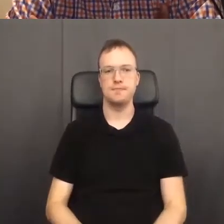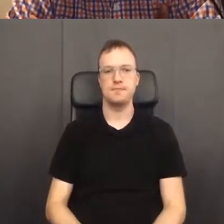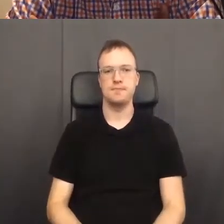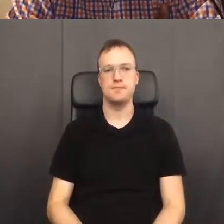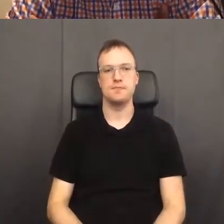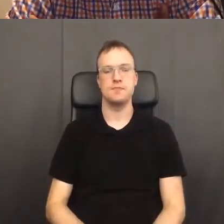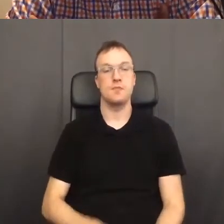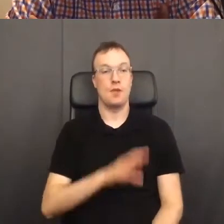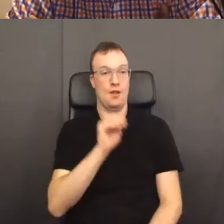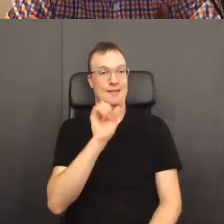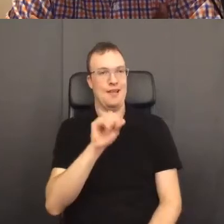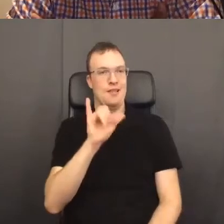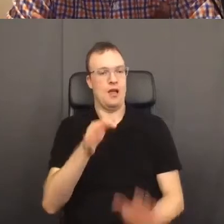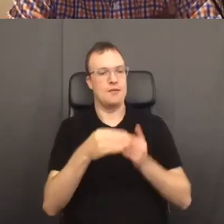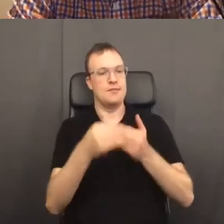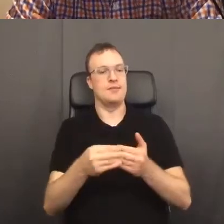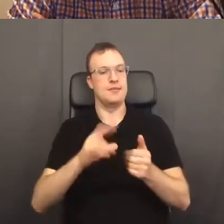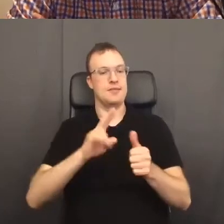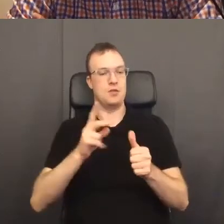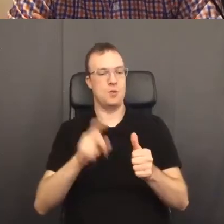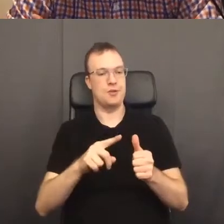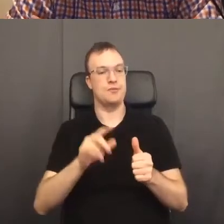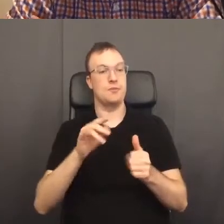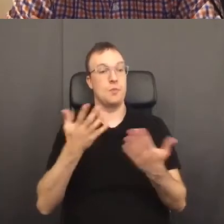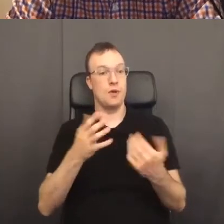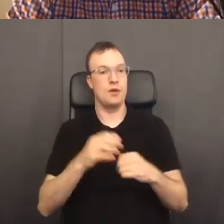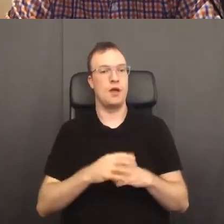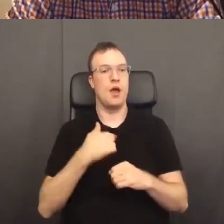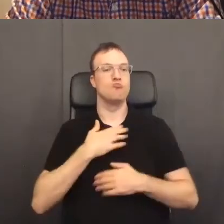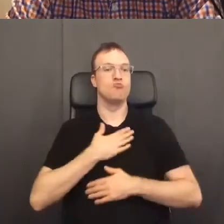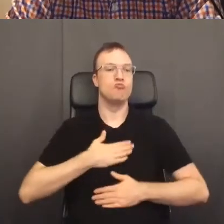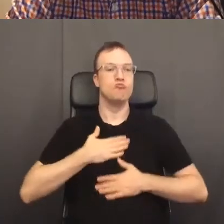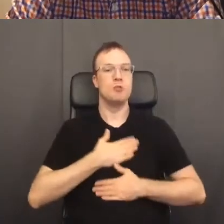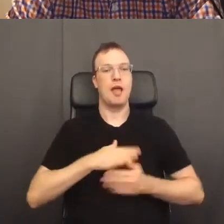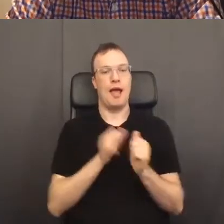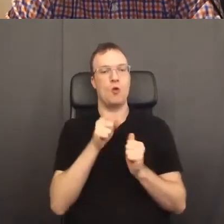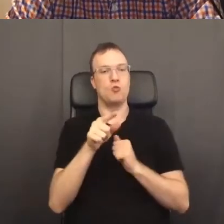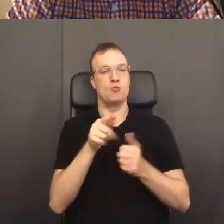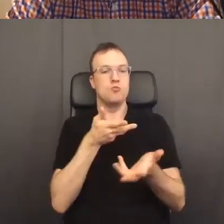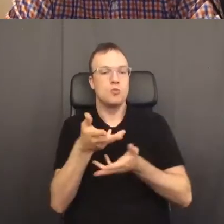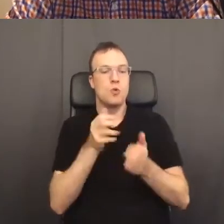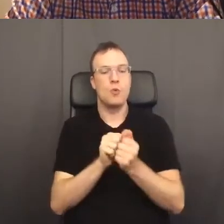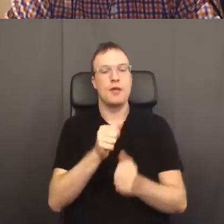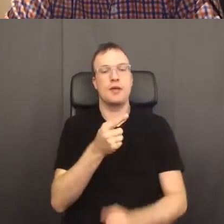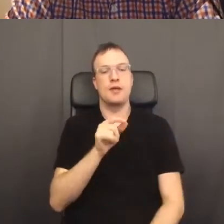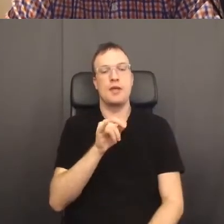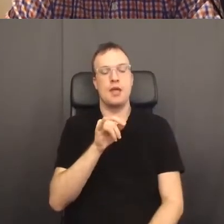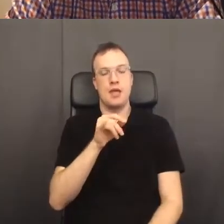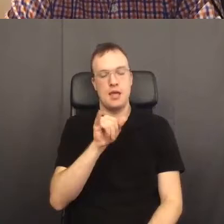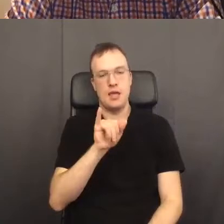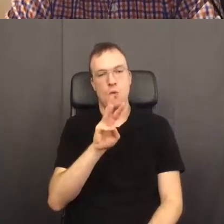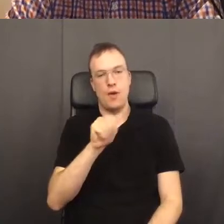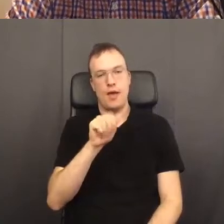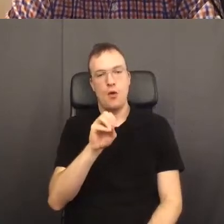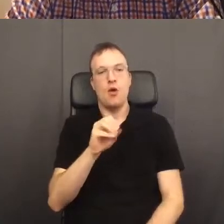And yeah, that kind of leads into my second question, which is that like I really appreciated the way that you worked with Iwao. I like part of my